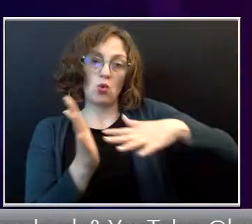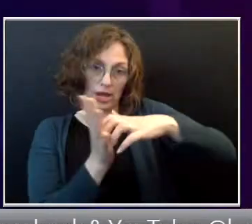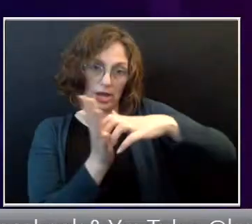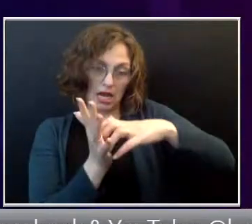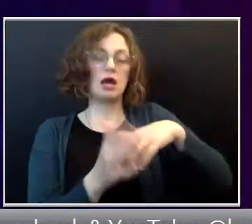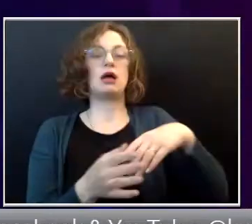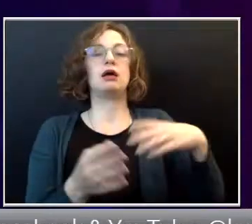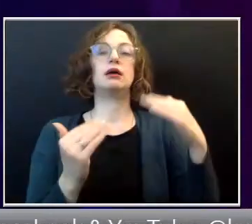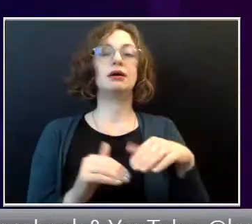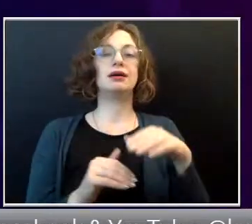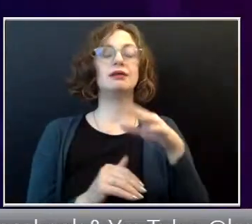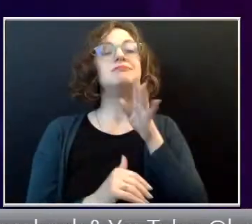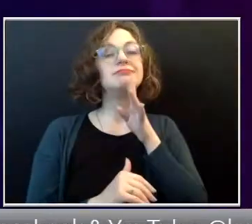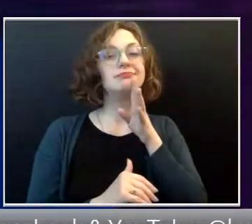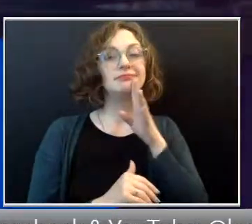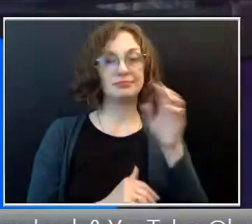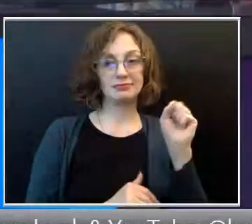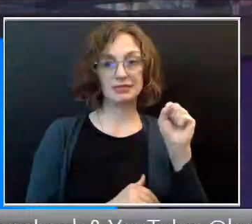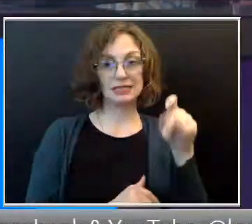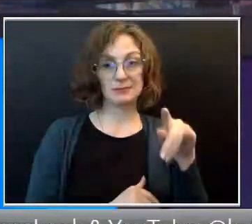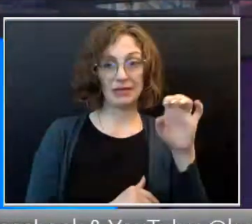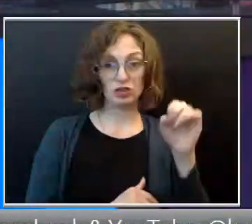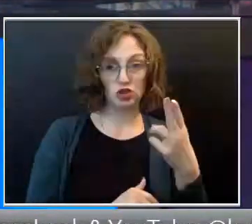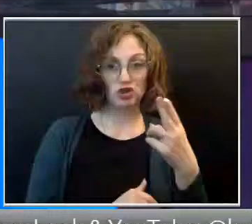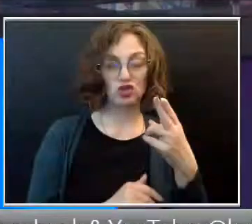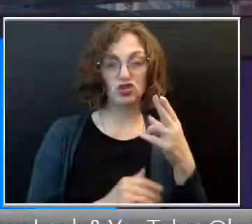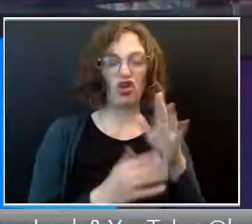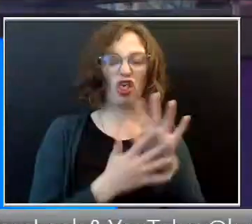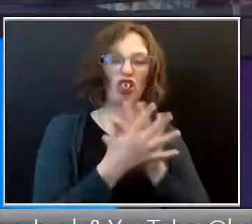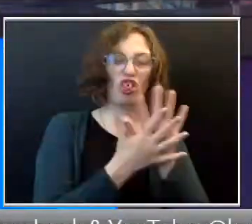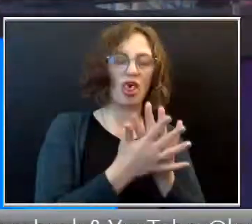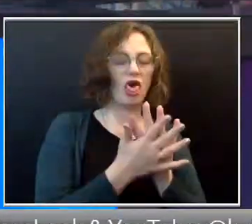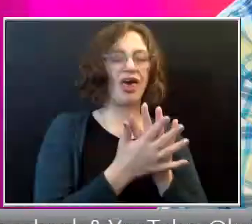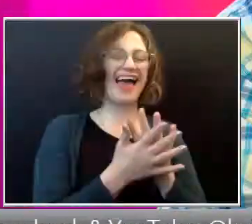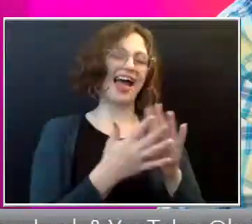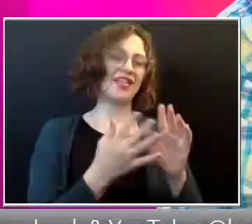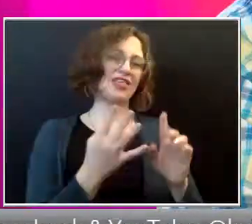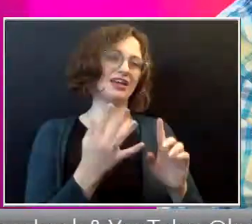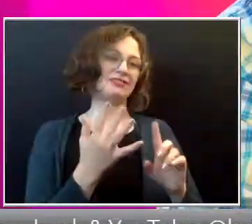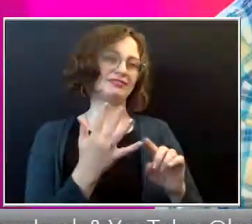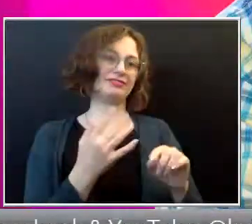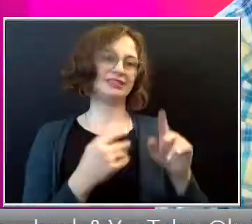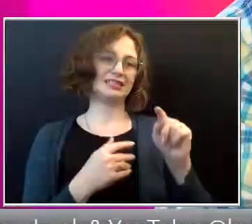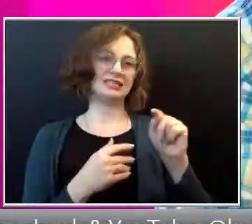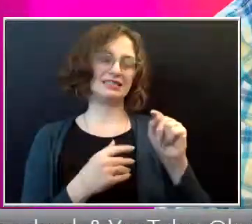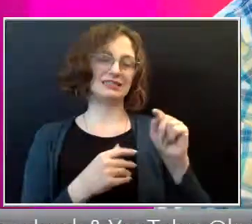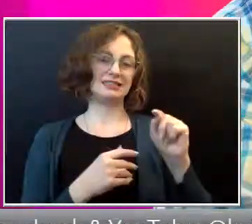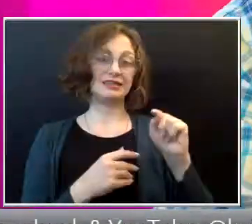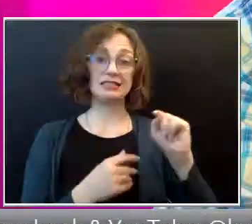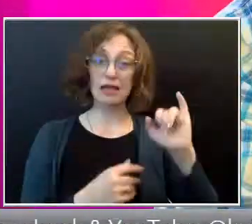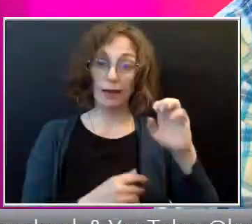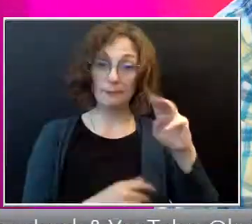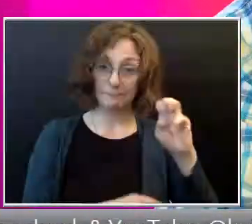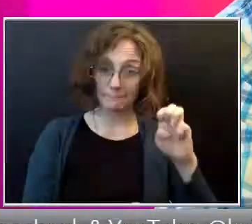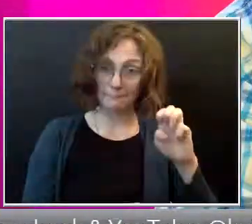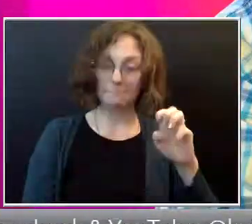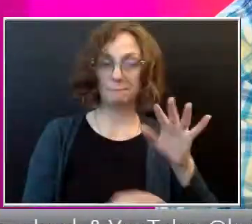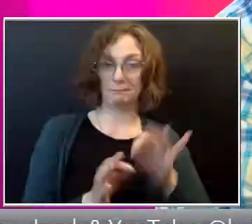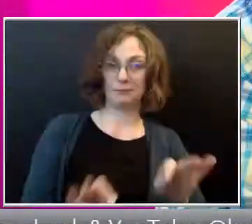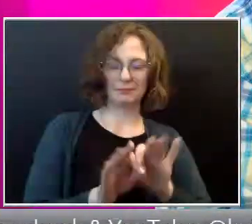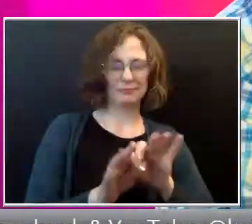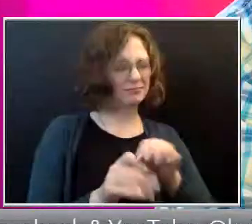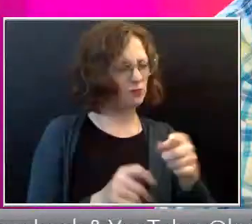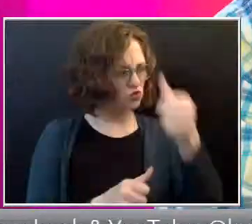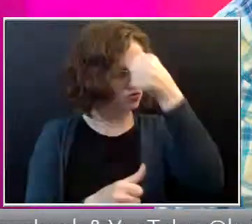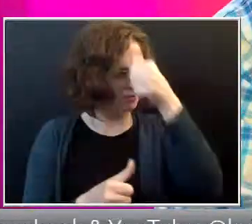what it felt like when you were having your stroke? Felt like the most massive headache I've ever had in my life. And it